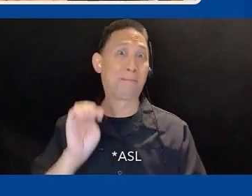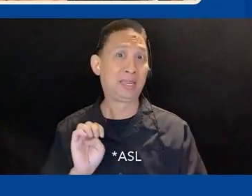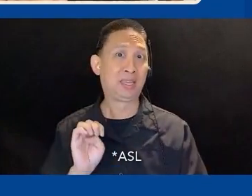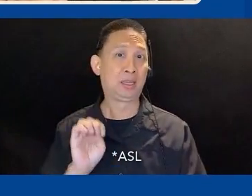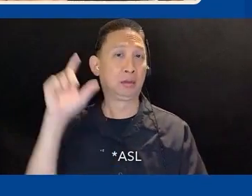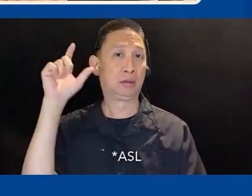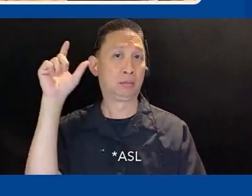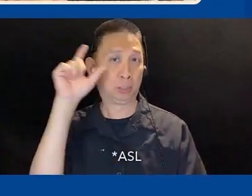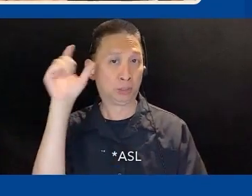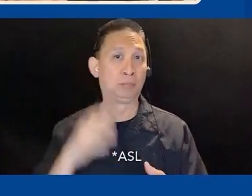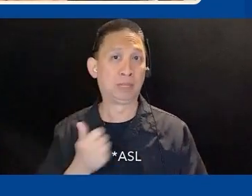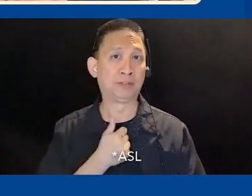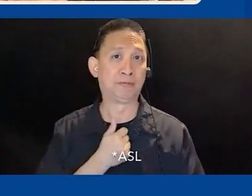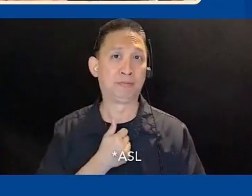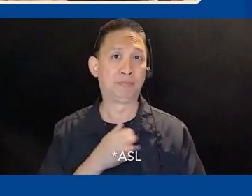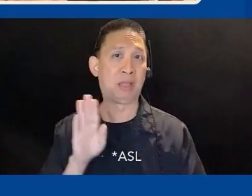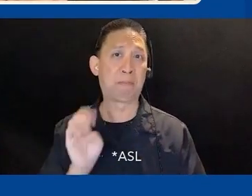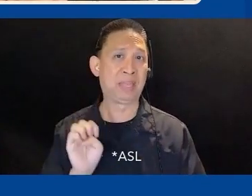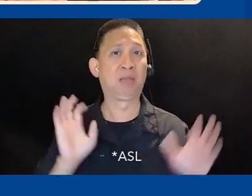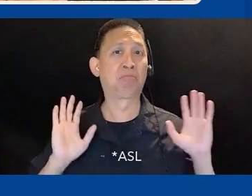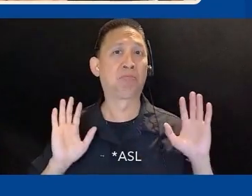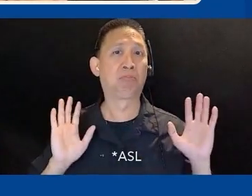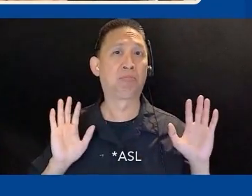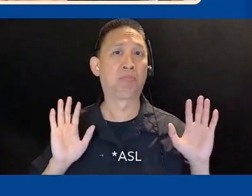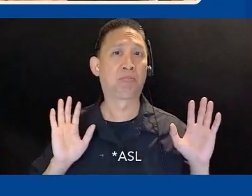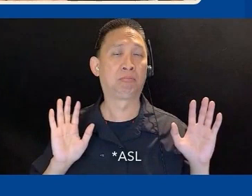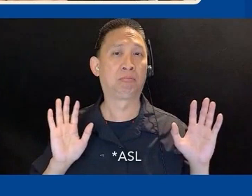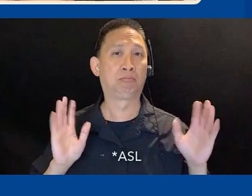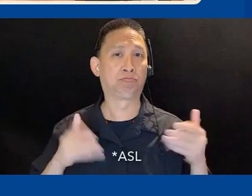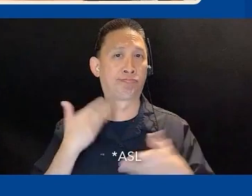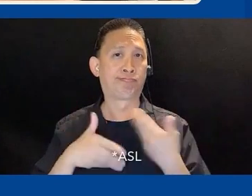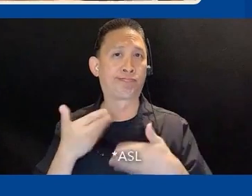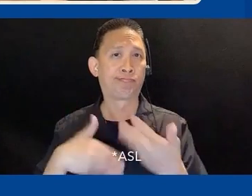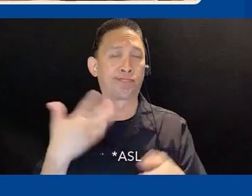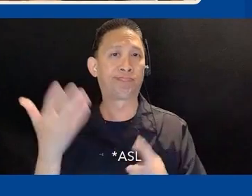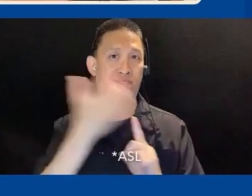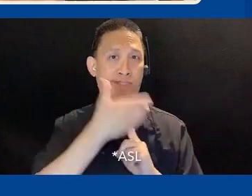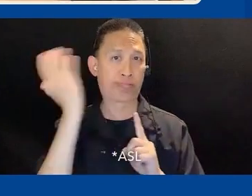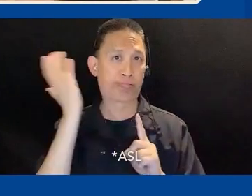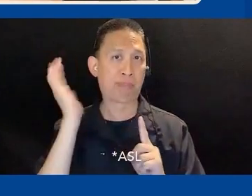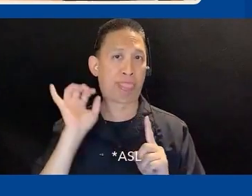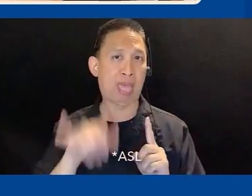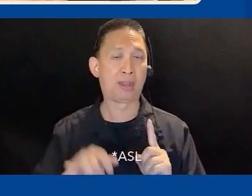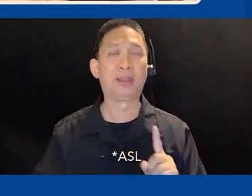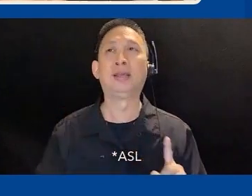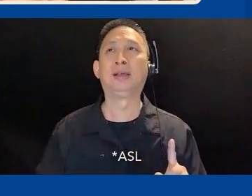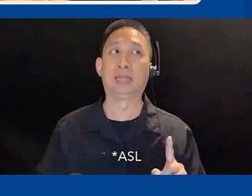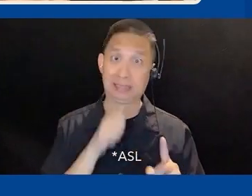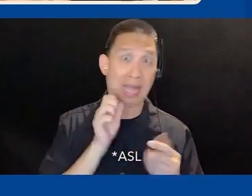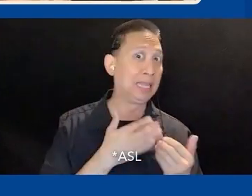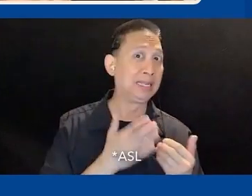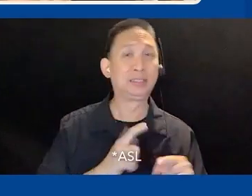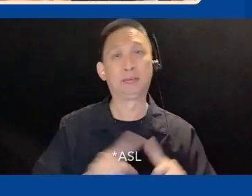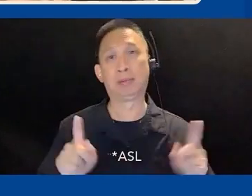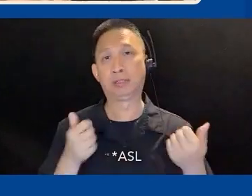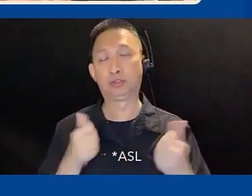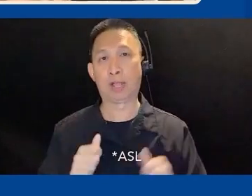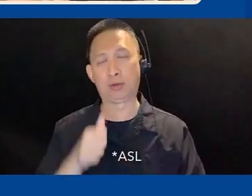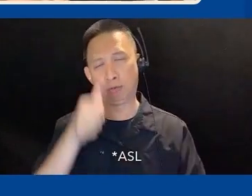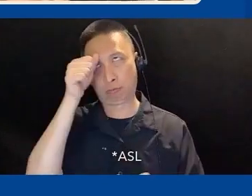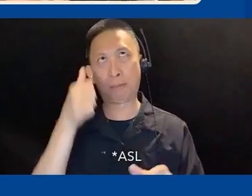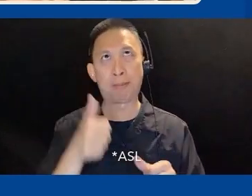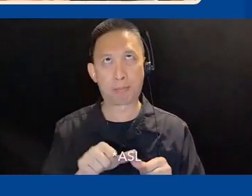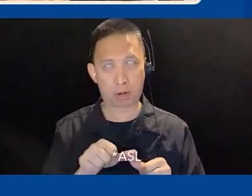difficult. It's very challenging. But it's allowed me to like, it's not an easy thing to do, but just trying to hold on to that and